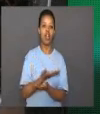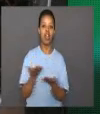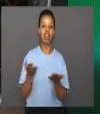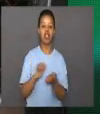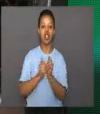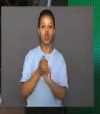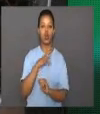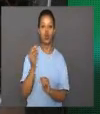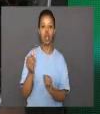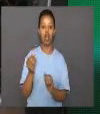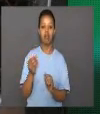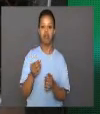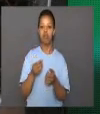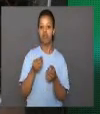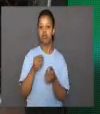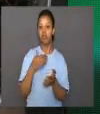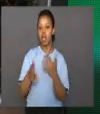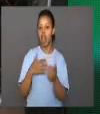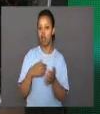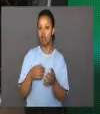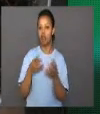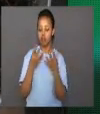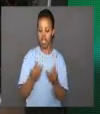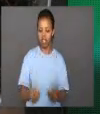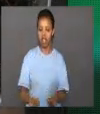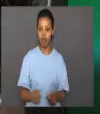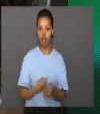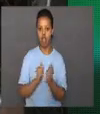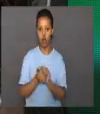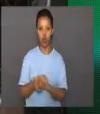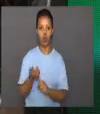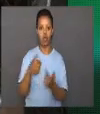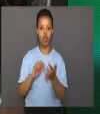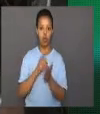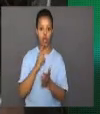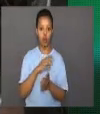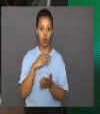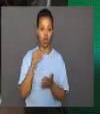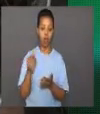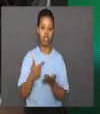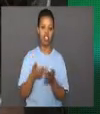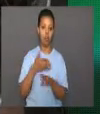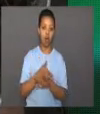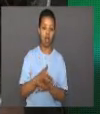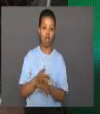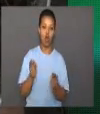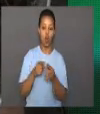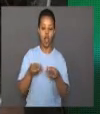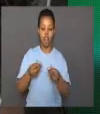and slowly transformed into nutrients that are eventually incorporated into the